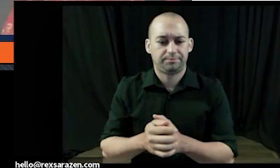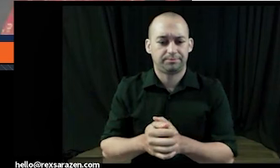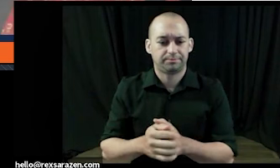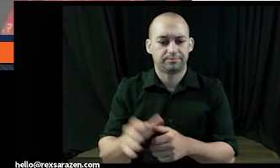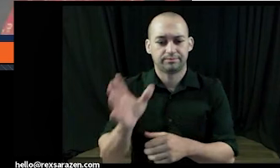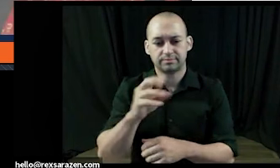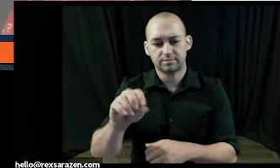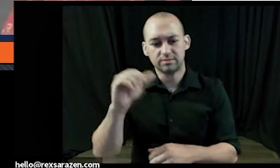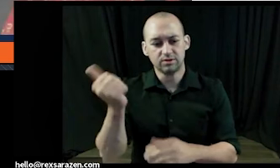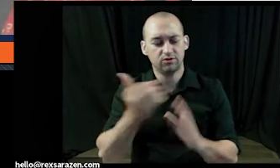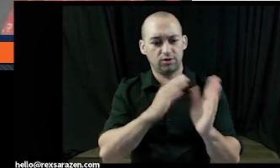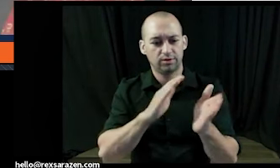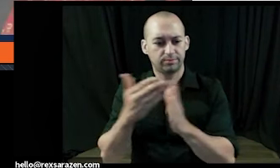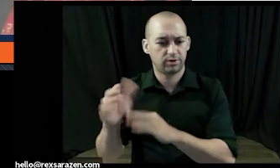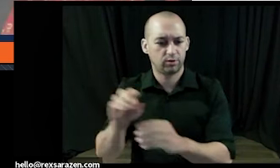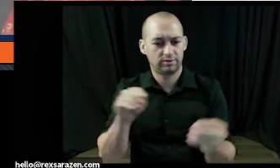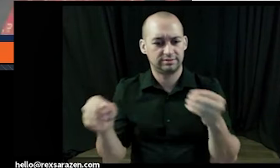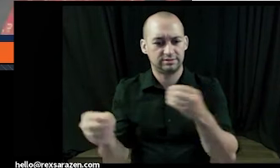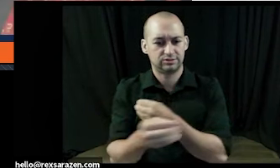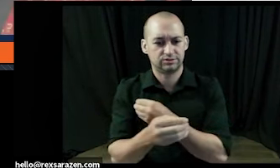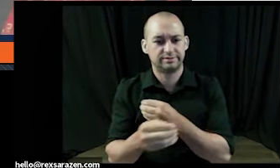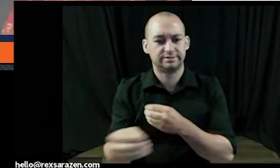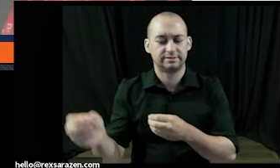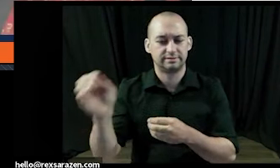other community organizations to help individuals